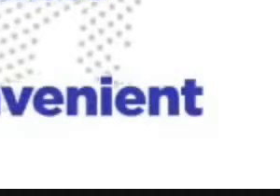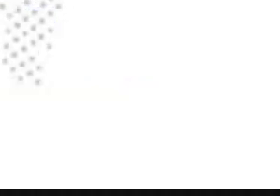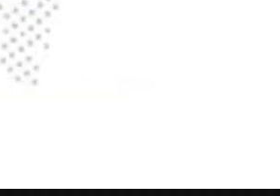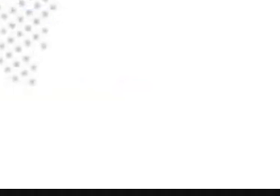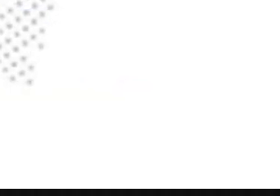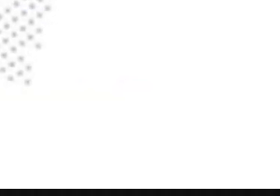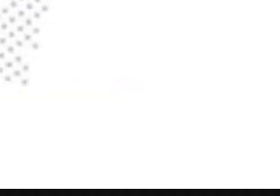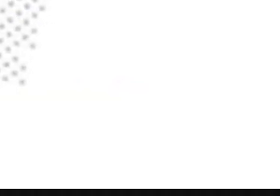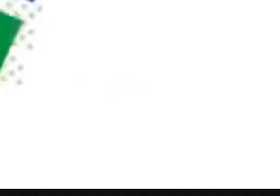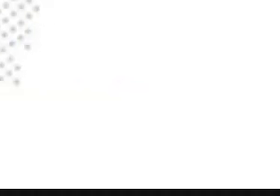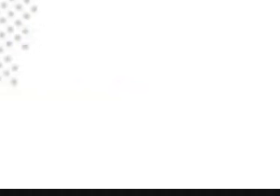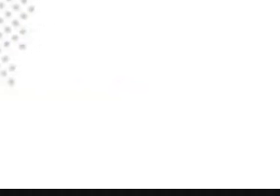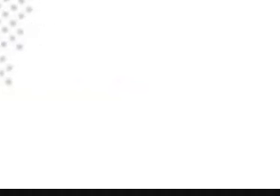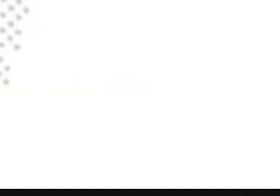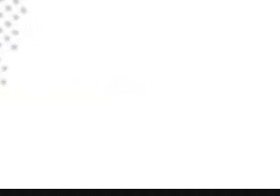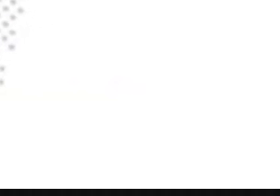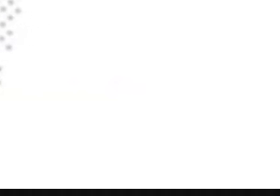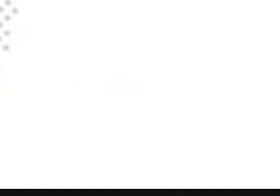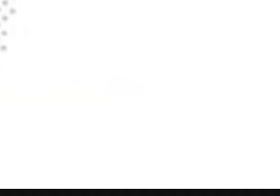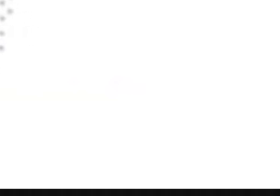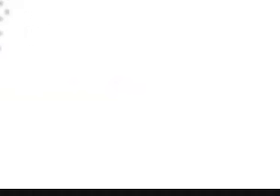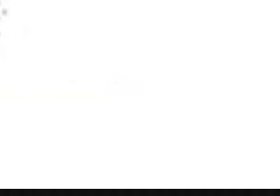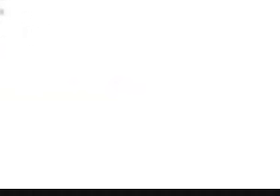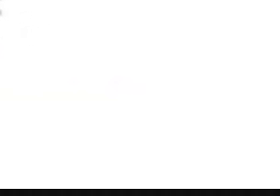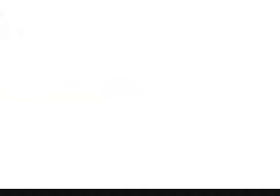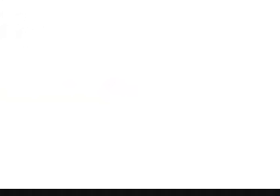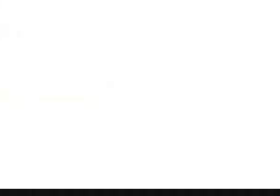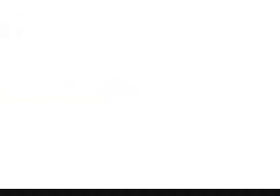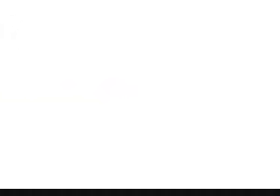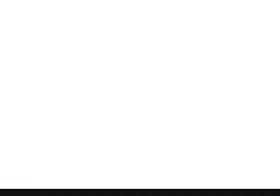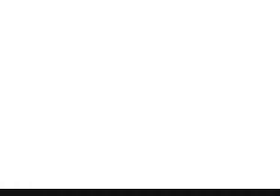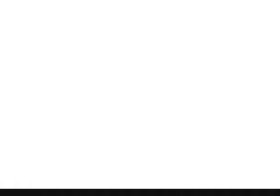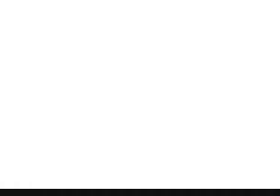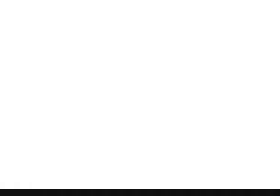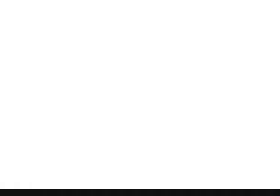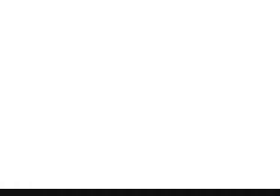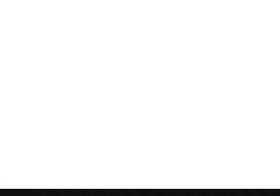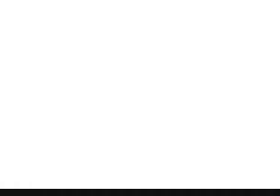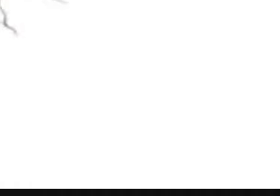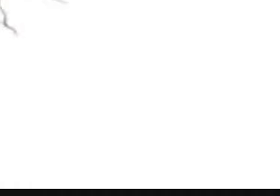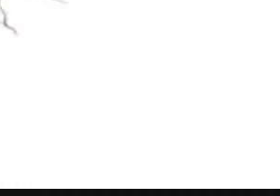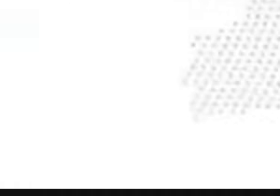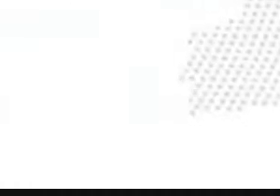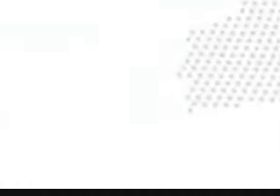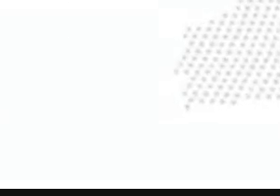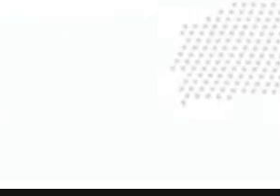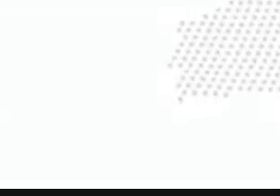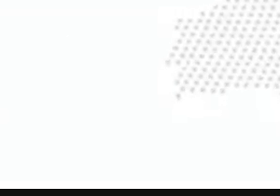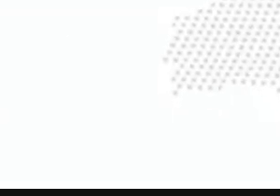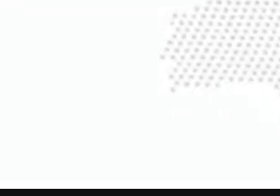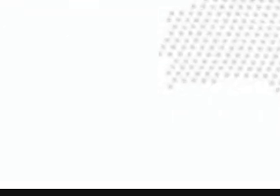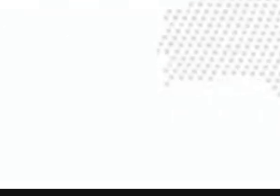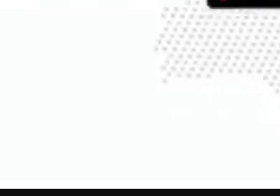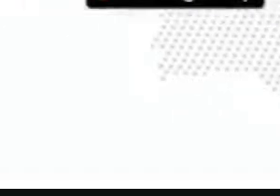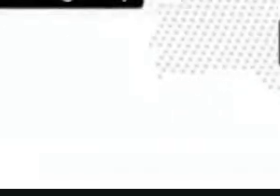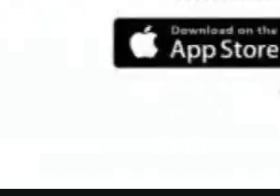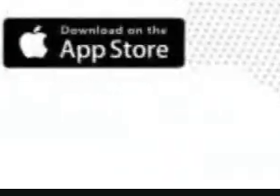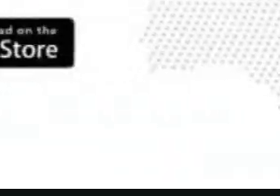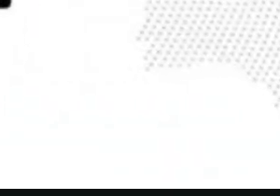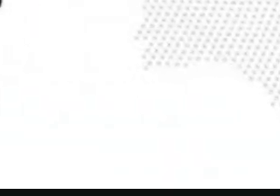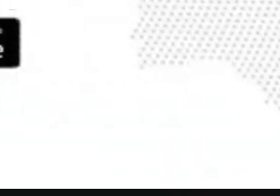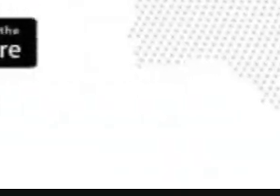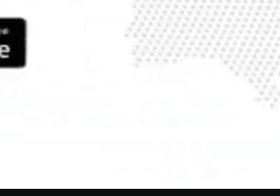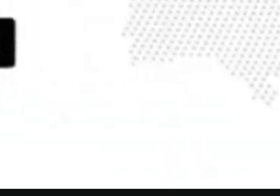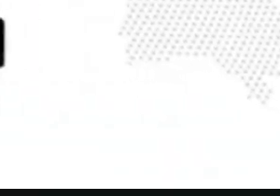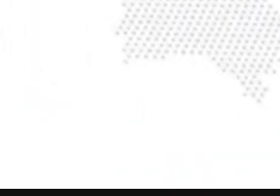ak yónneekaay xaalis bi gën a màgg ci biir réewi Gambia te duñ la fayeeku dara saytu leen ñu ci Google Play